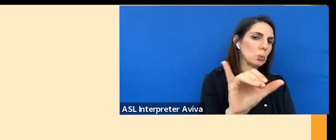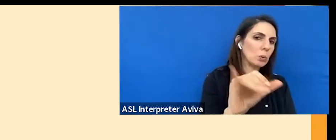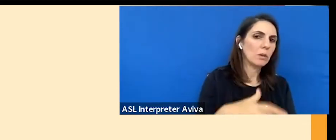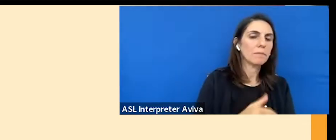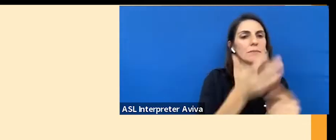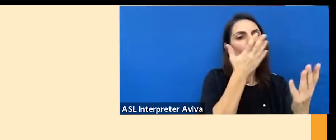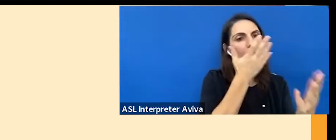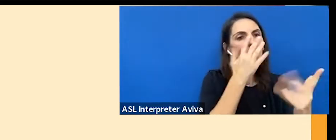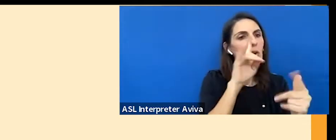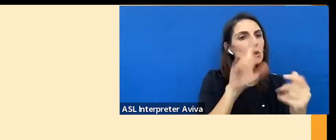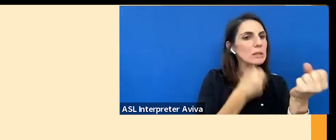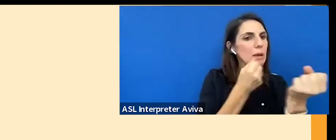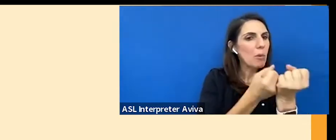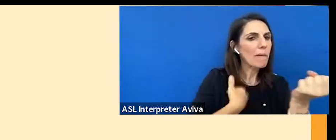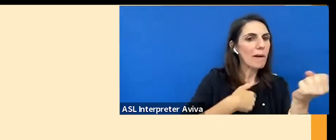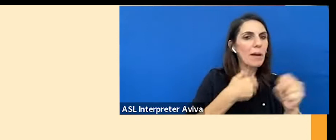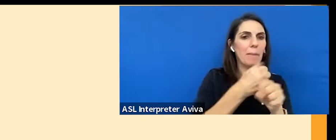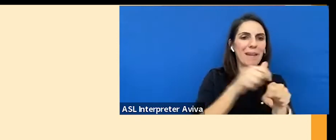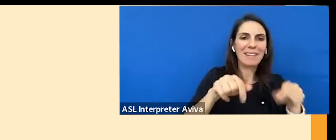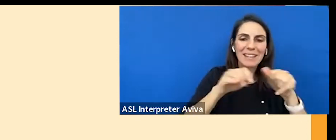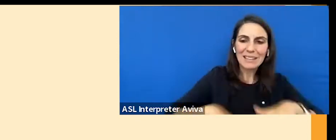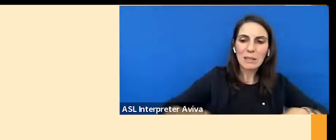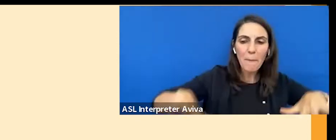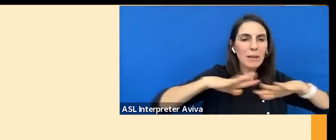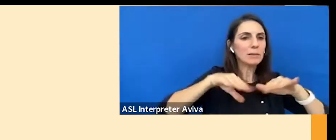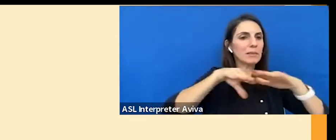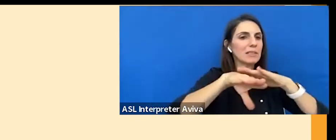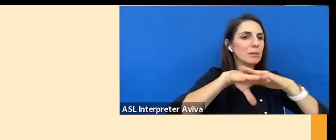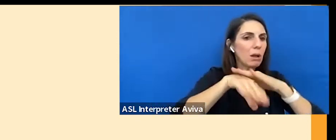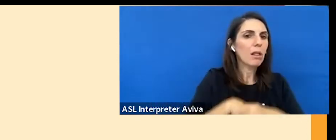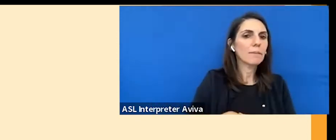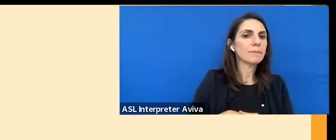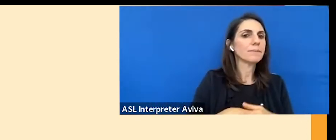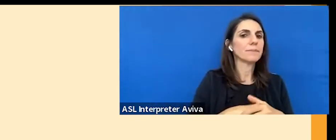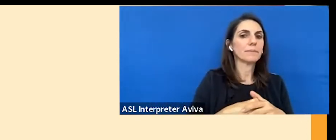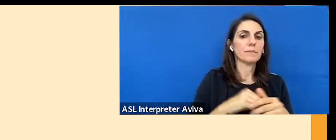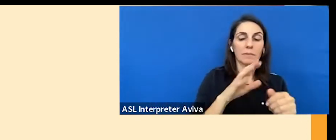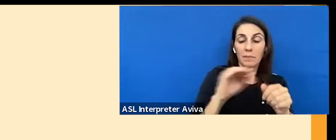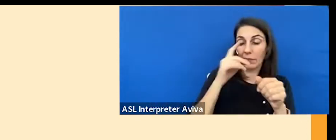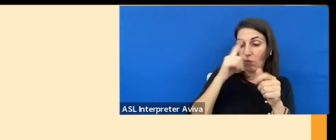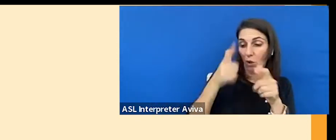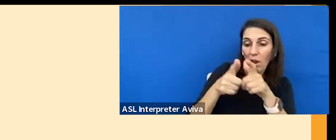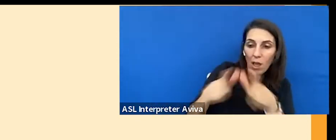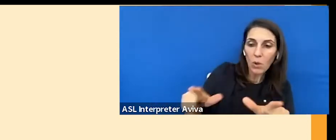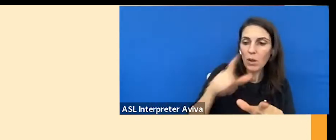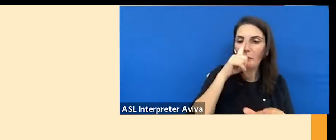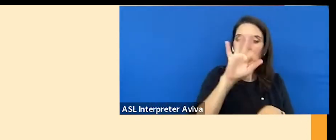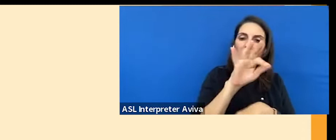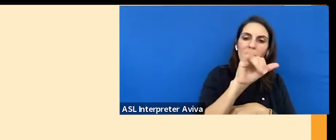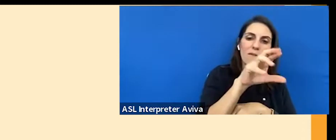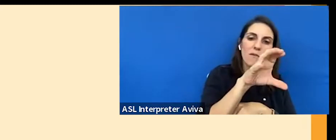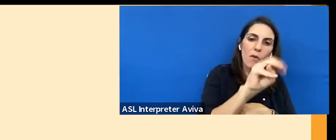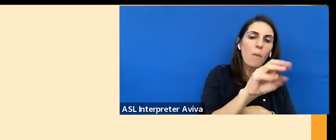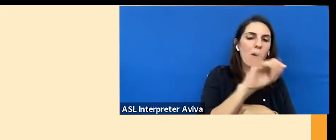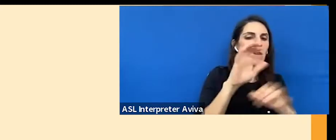you for supporting us in making this space accessible in the language or the form of communication that we prefer.